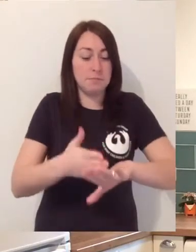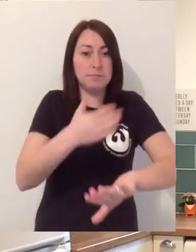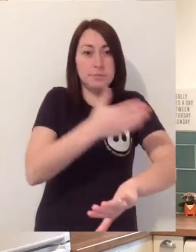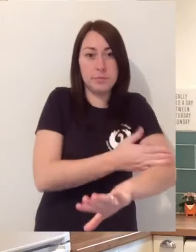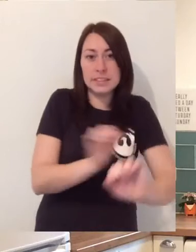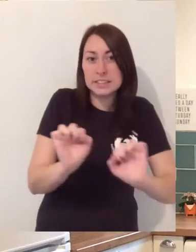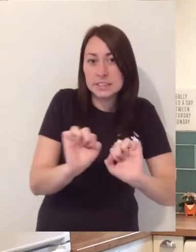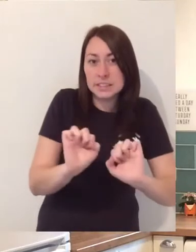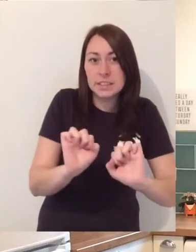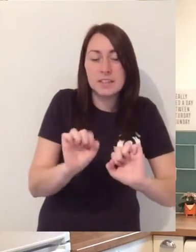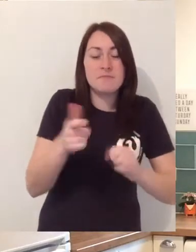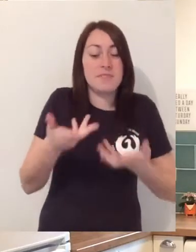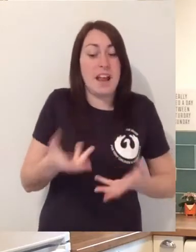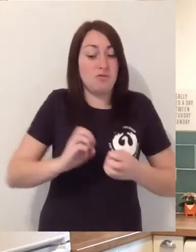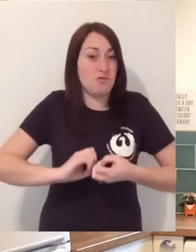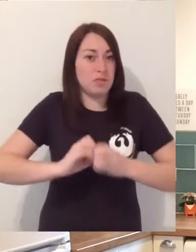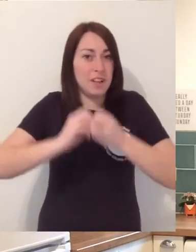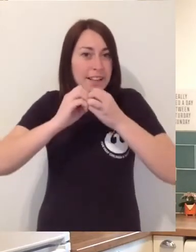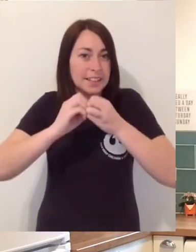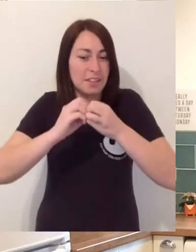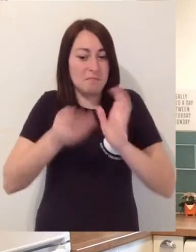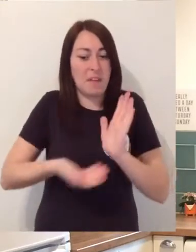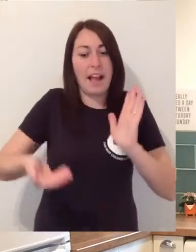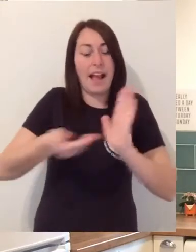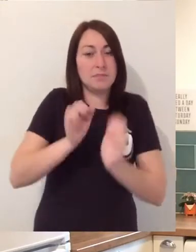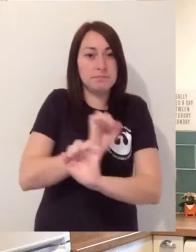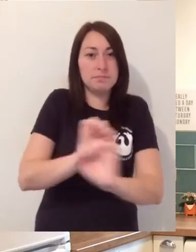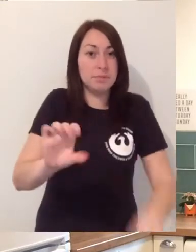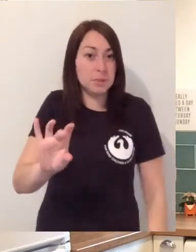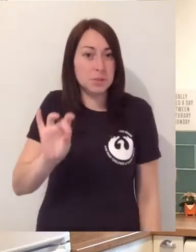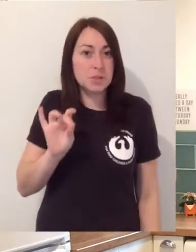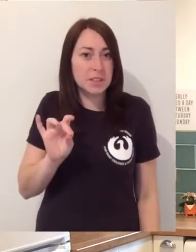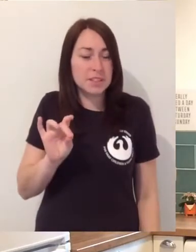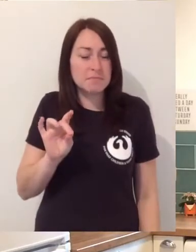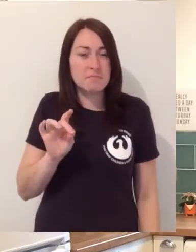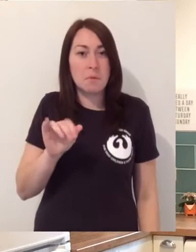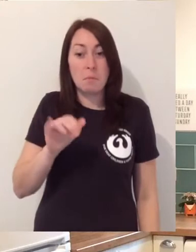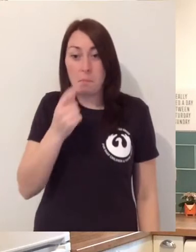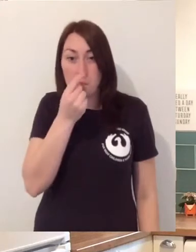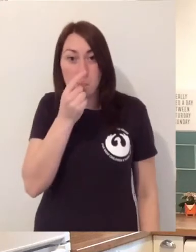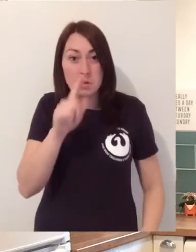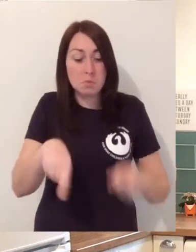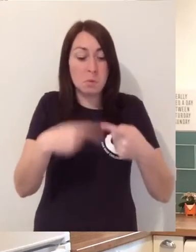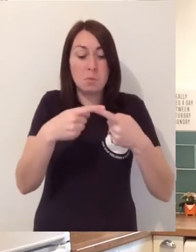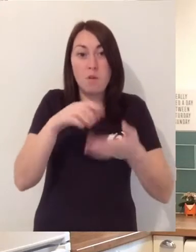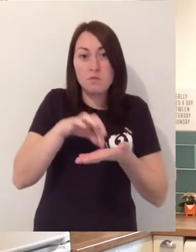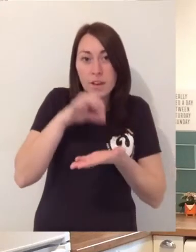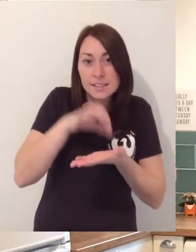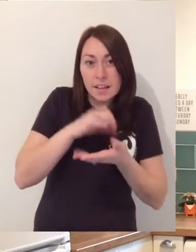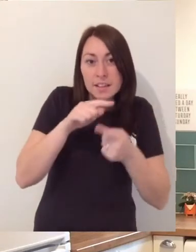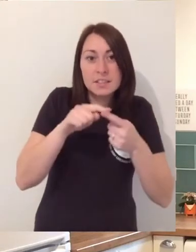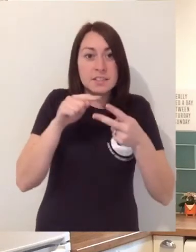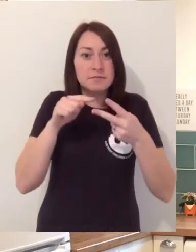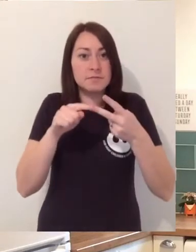Now before we add in our flour, this is the part where you can get creative. You can add in really whatever you would like. Good options are